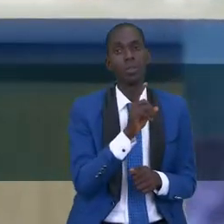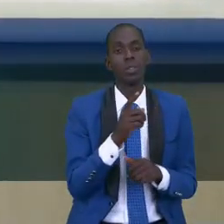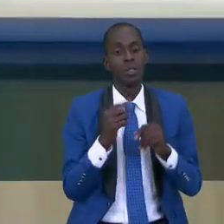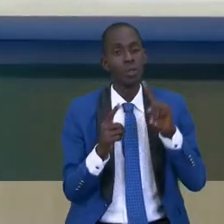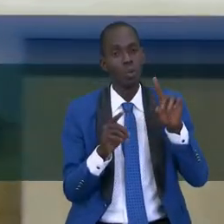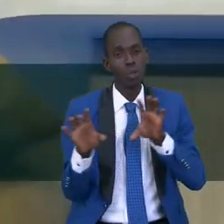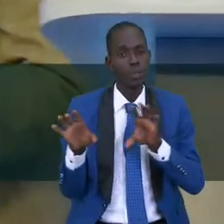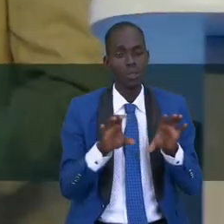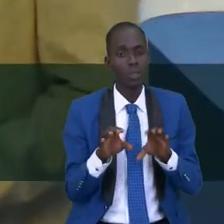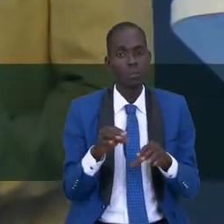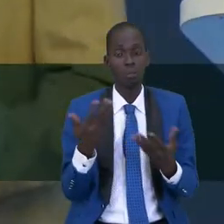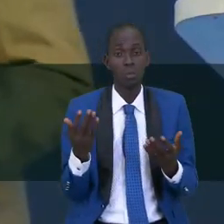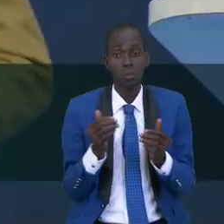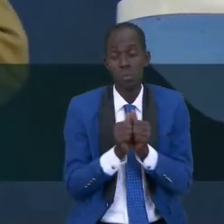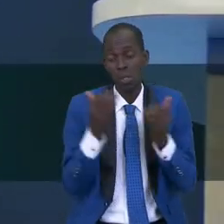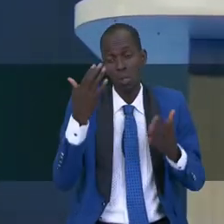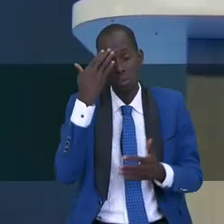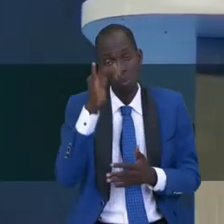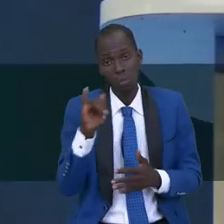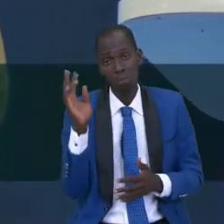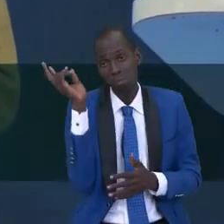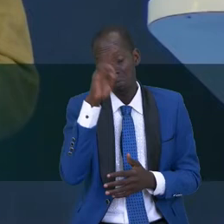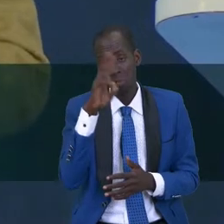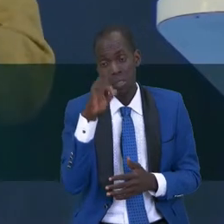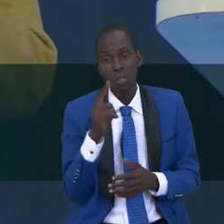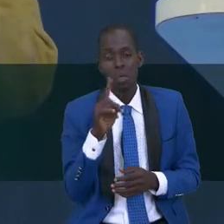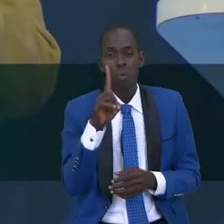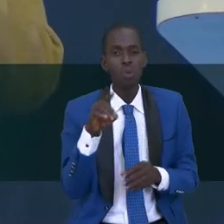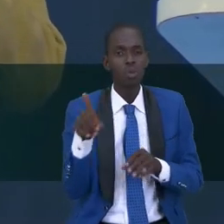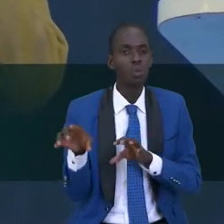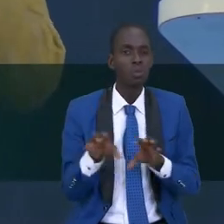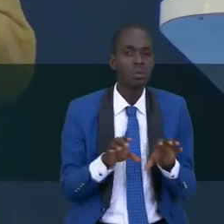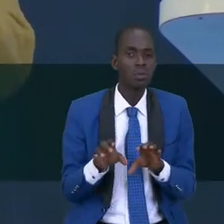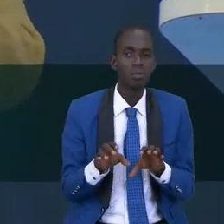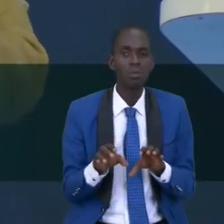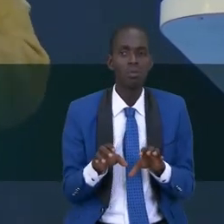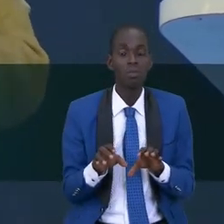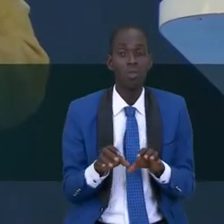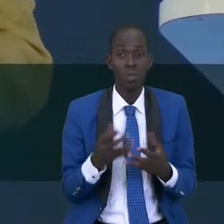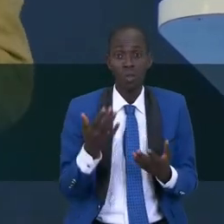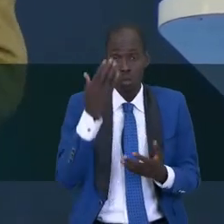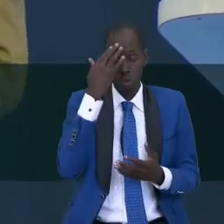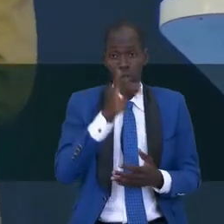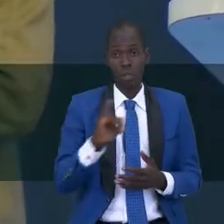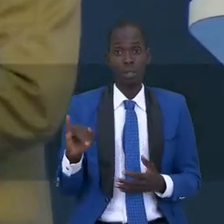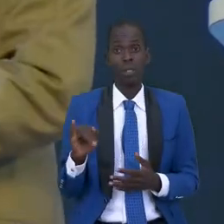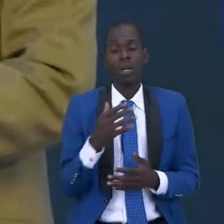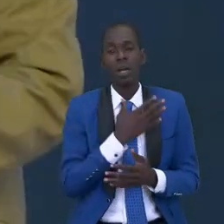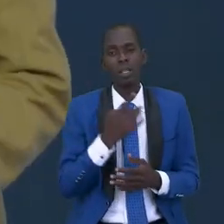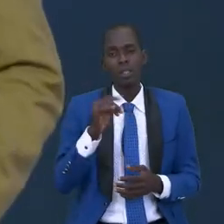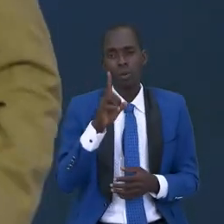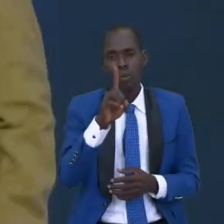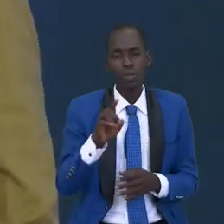you did ignorantly, and the one you did deliberately, and the one you